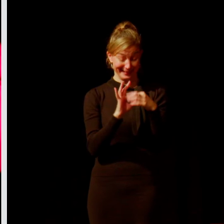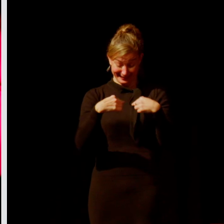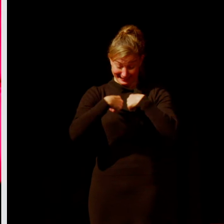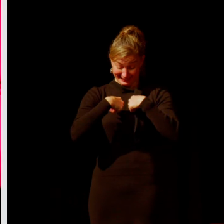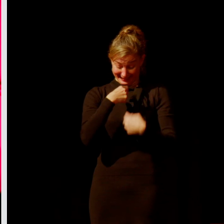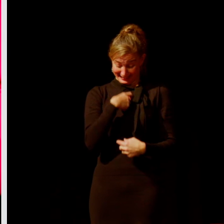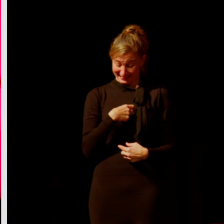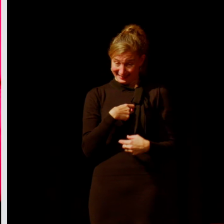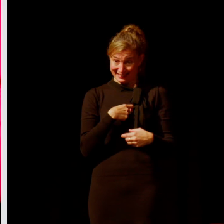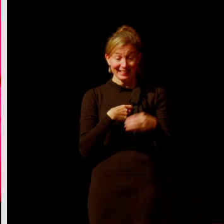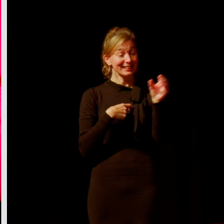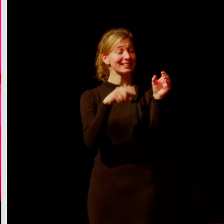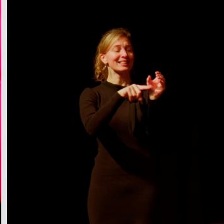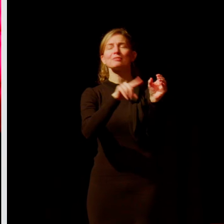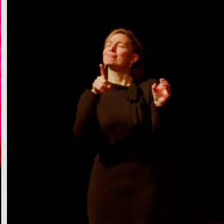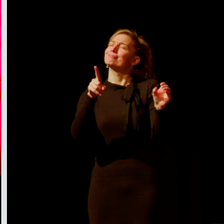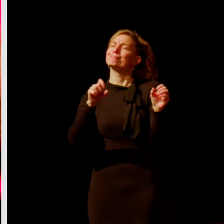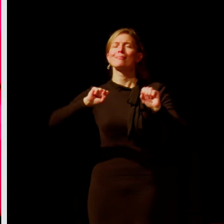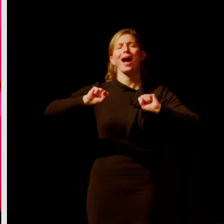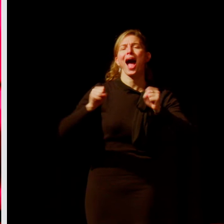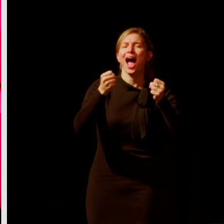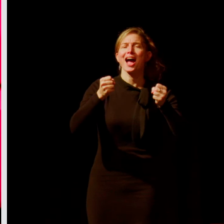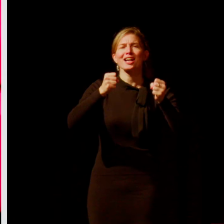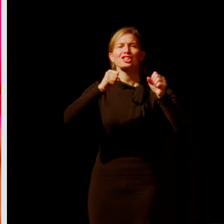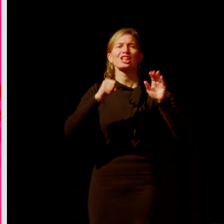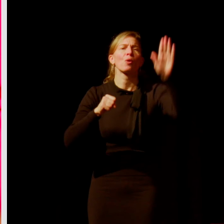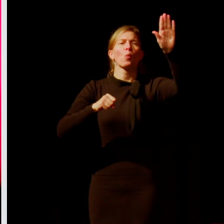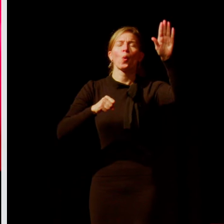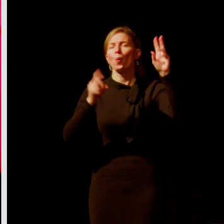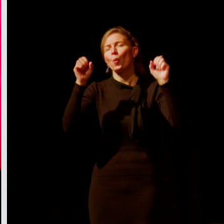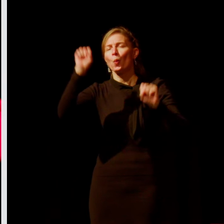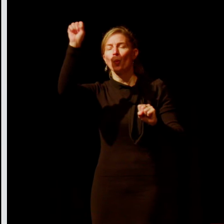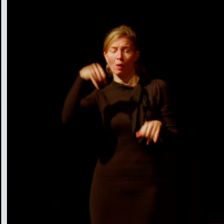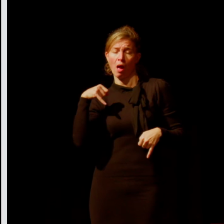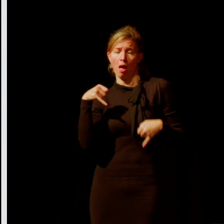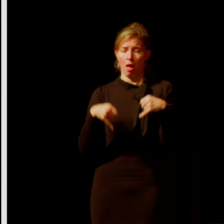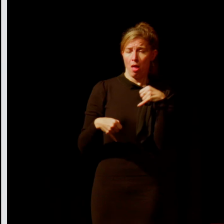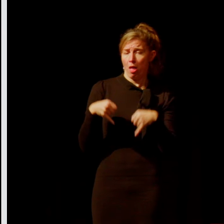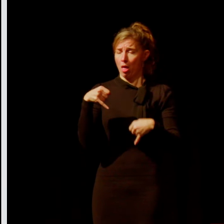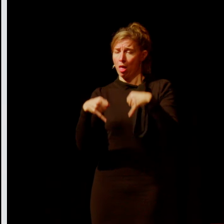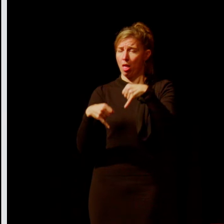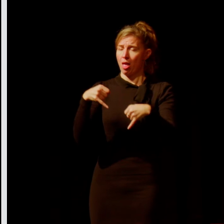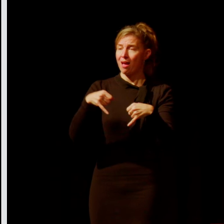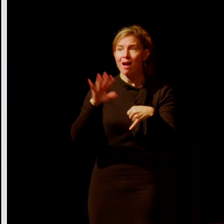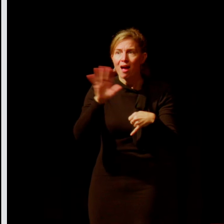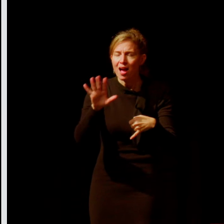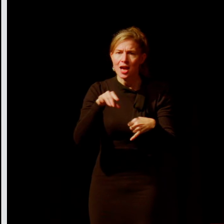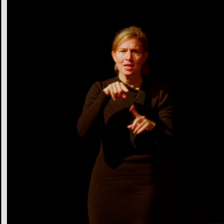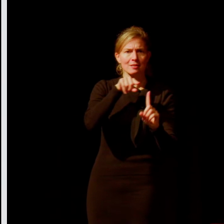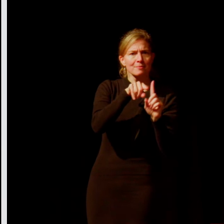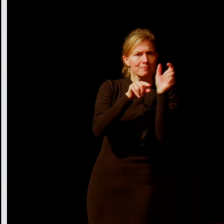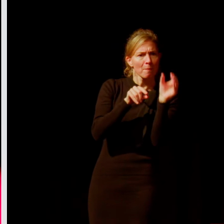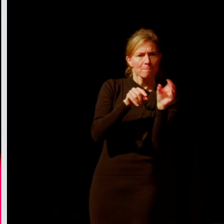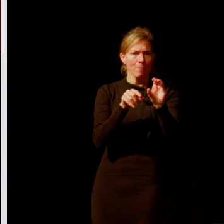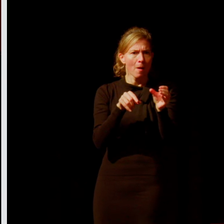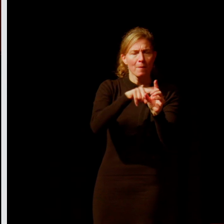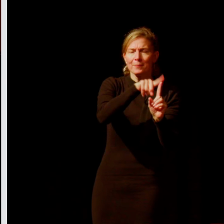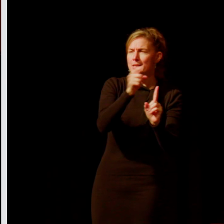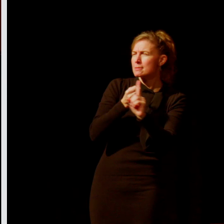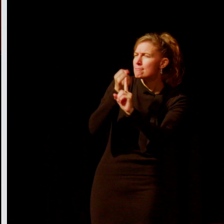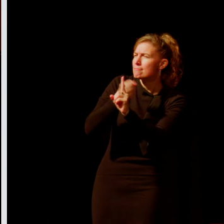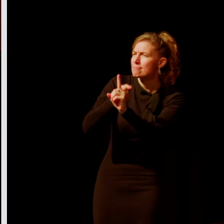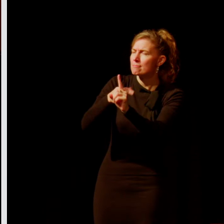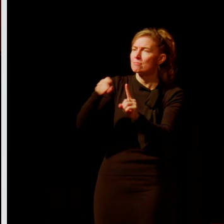She was my action hero, not just in stilettos, but in the fight for a better, fairer world.